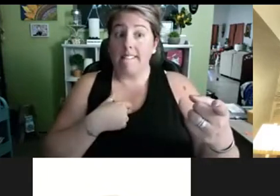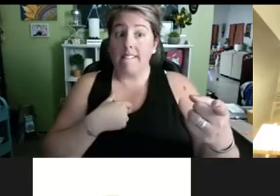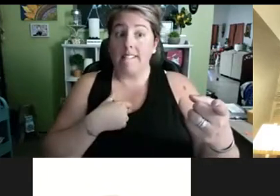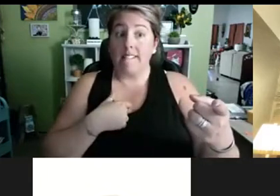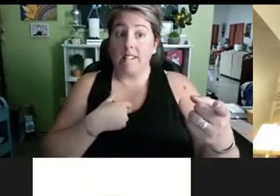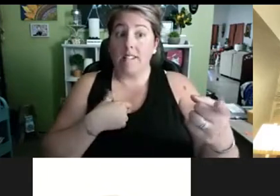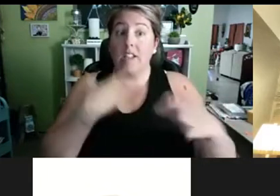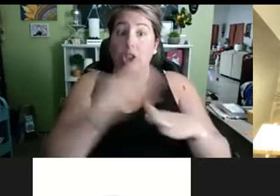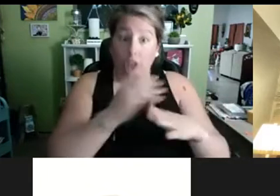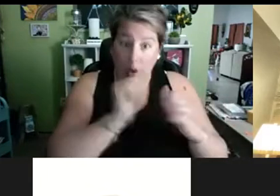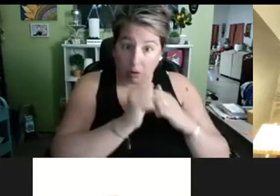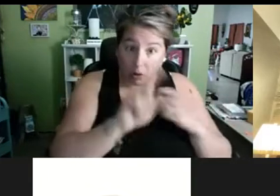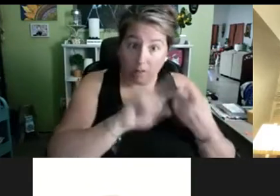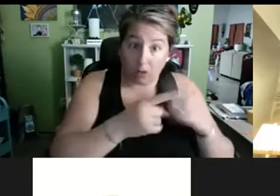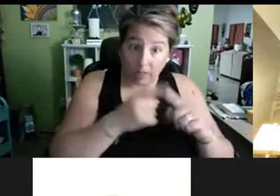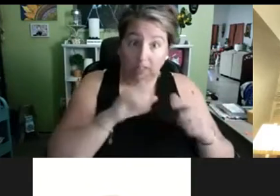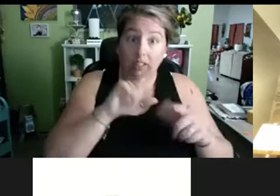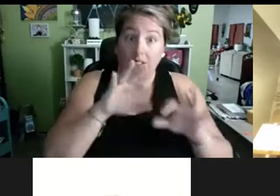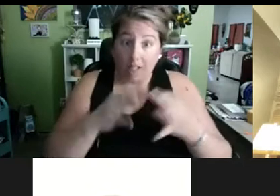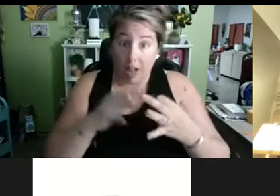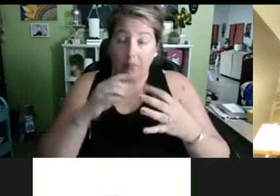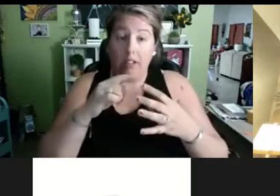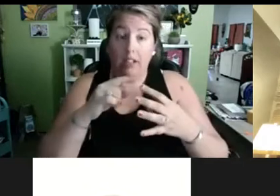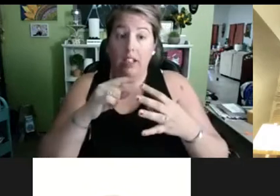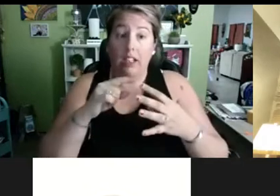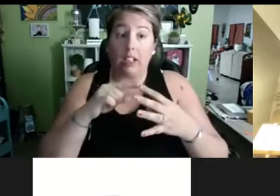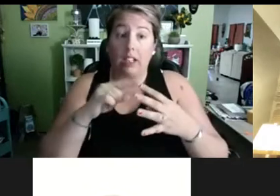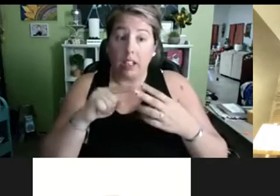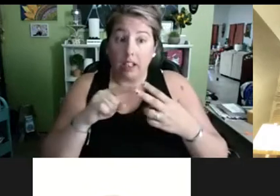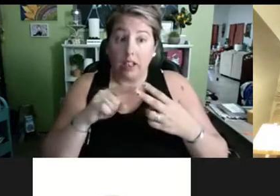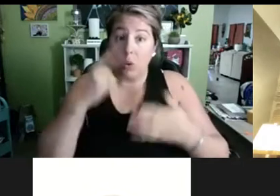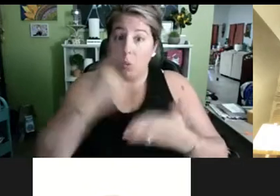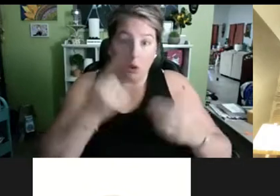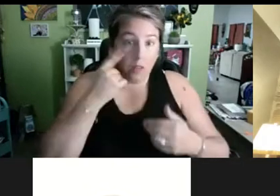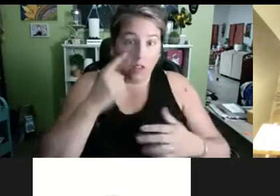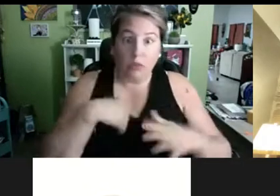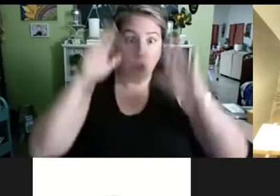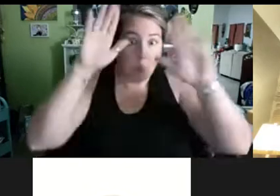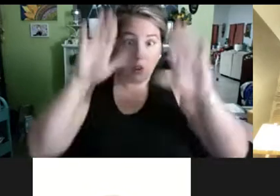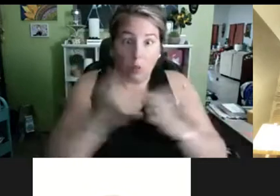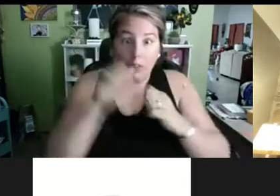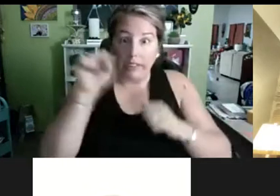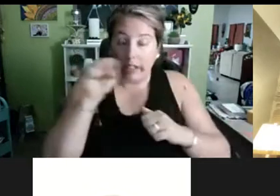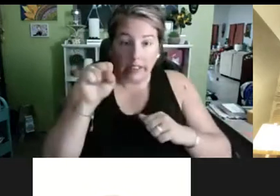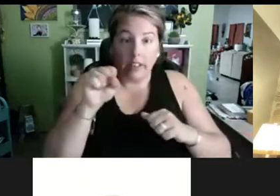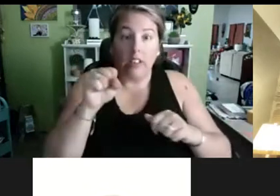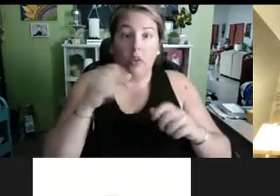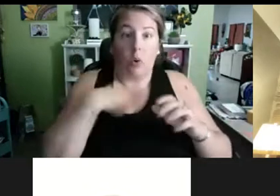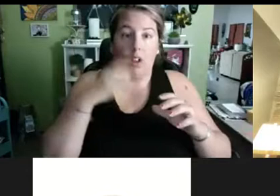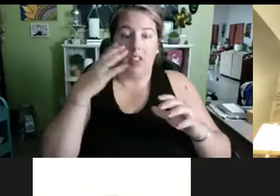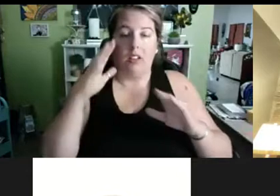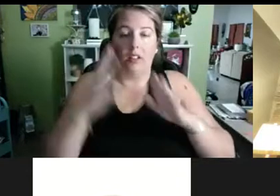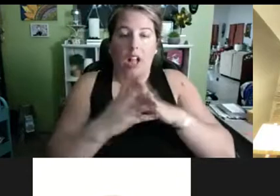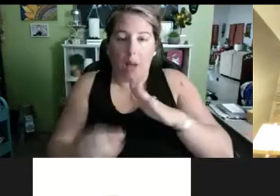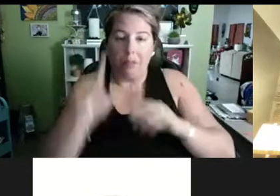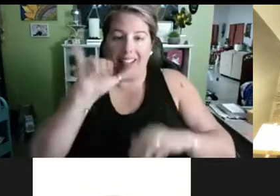share with your friends and your family, like what you think is great with Scentsy, or a new bar of wax that you got,